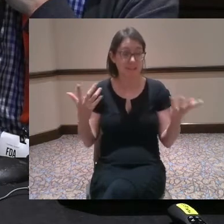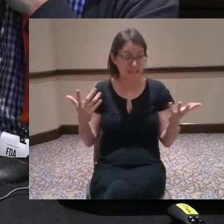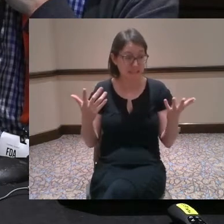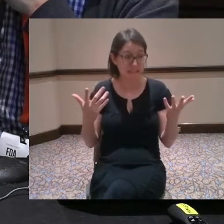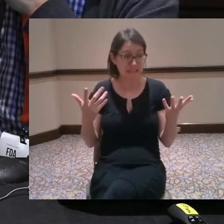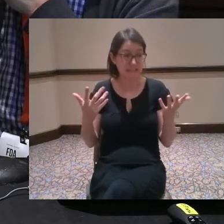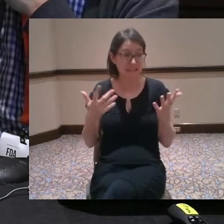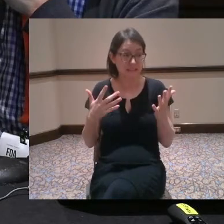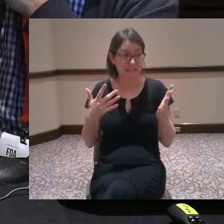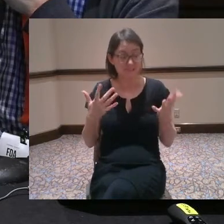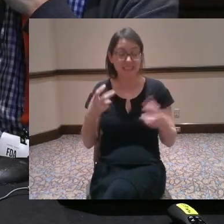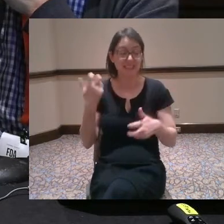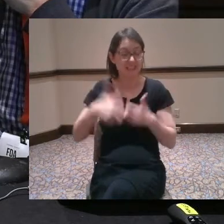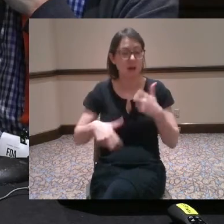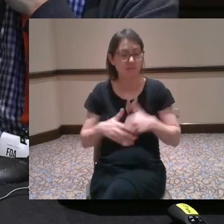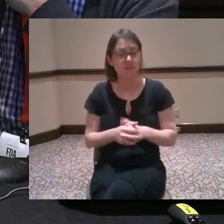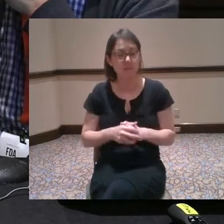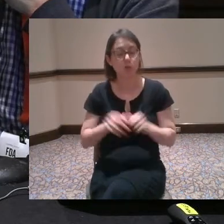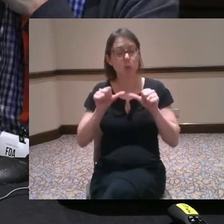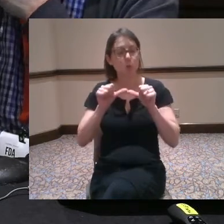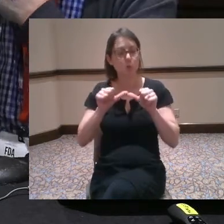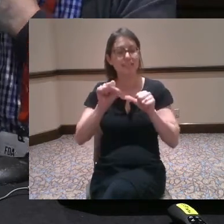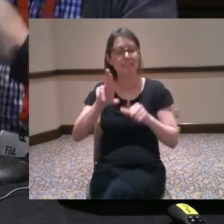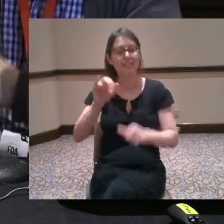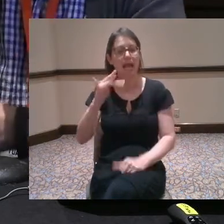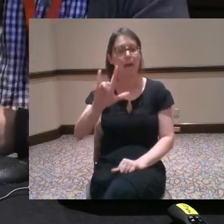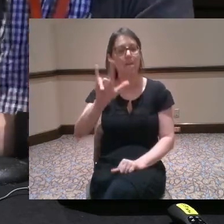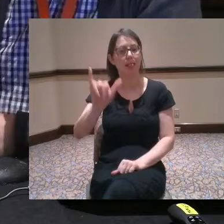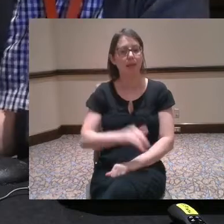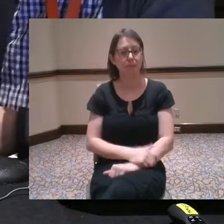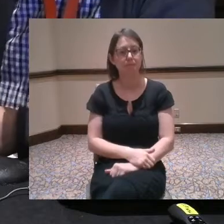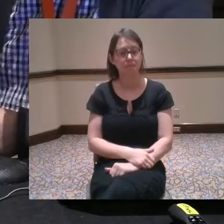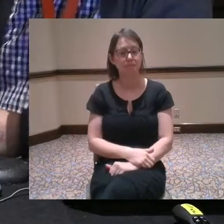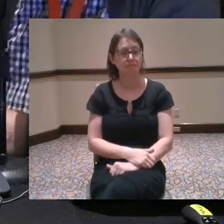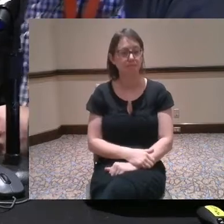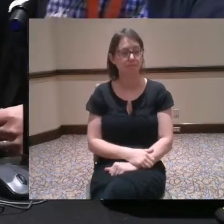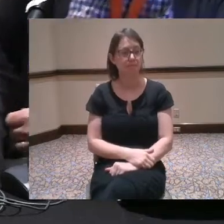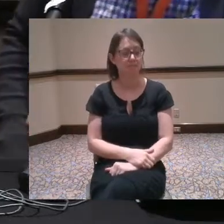which is a really hard thing, I think, these days. So.